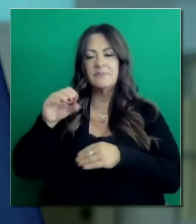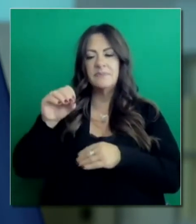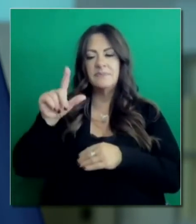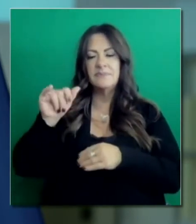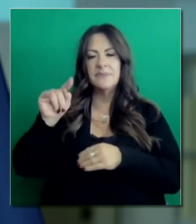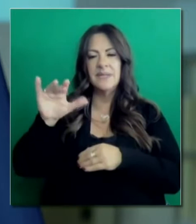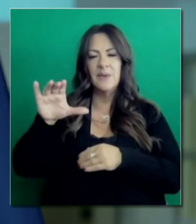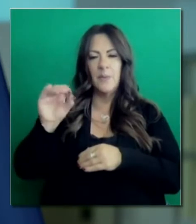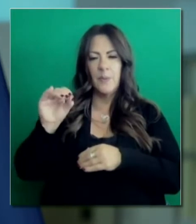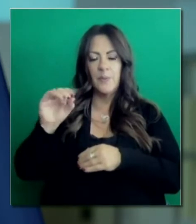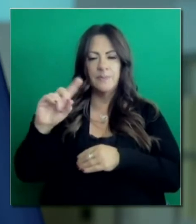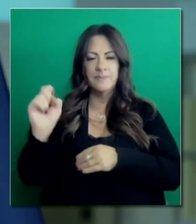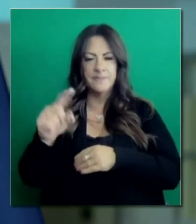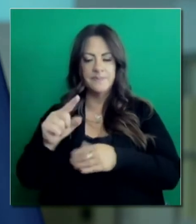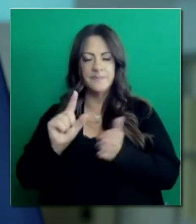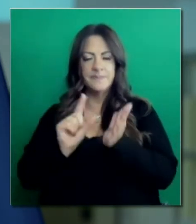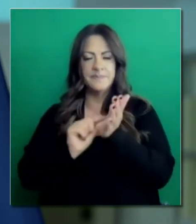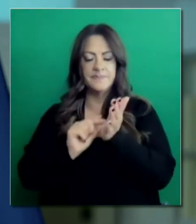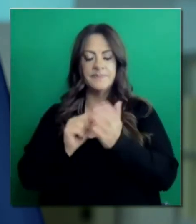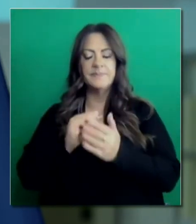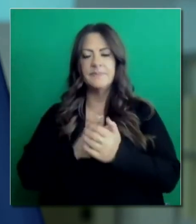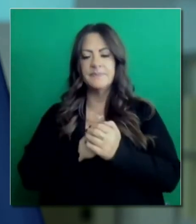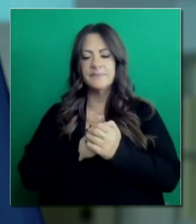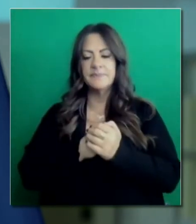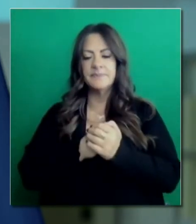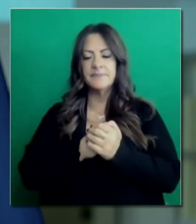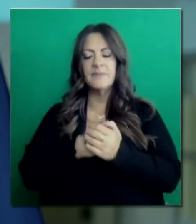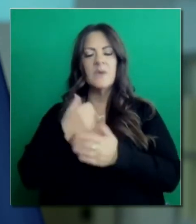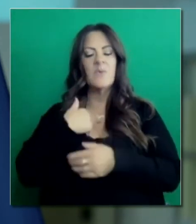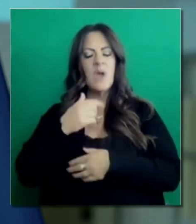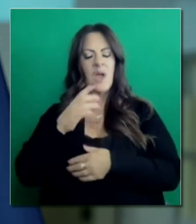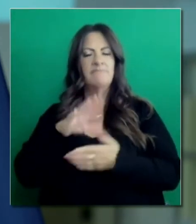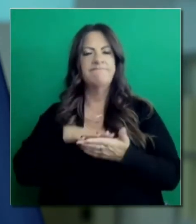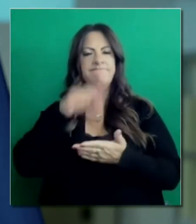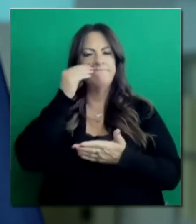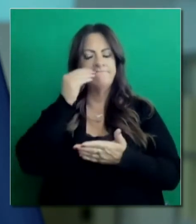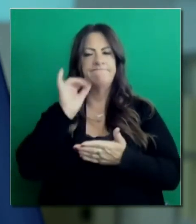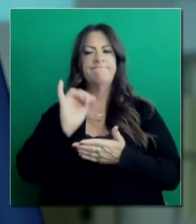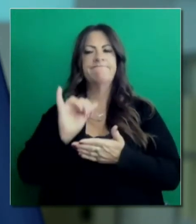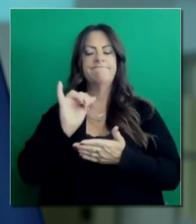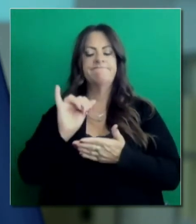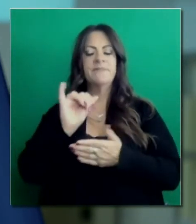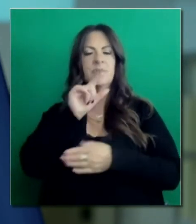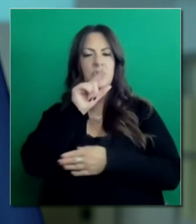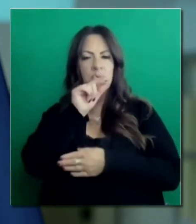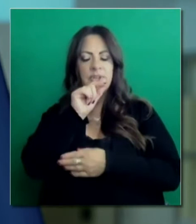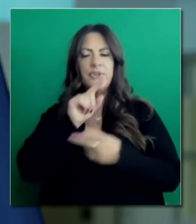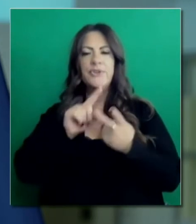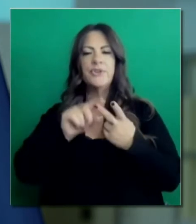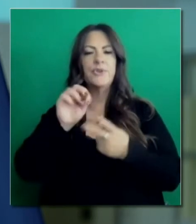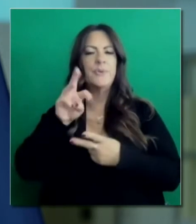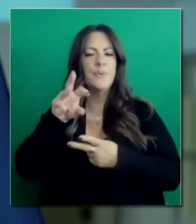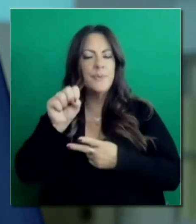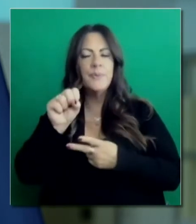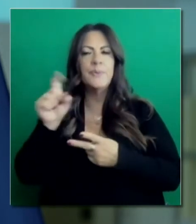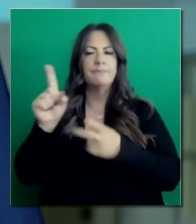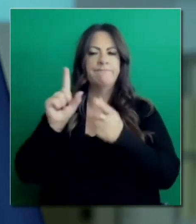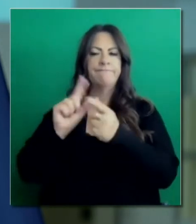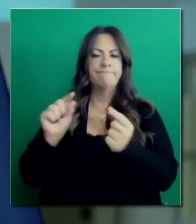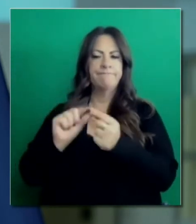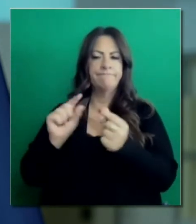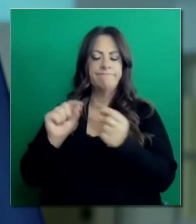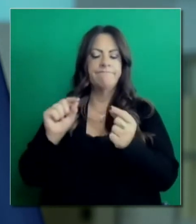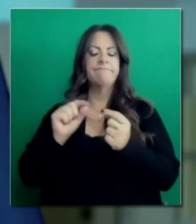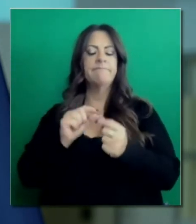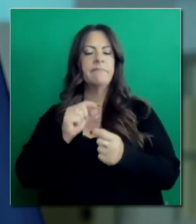officials who learned about this either on Twitter or by reading our news reports. I'm curious to know why the communication to